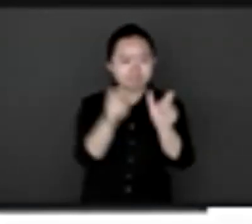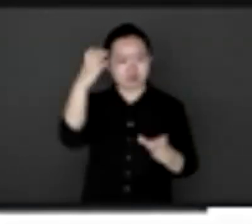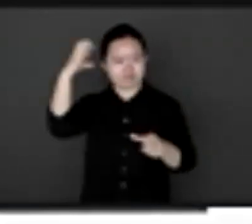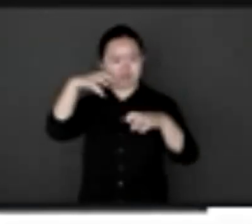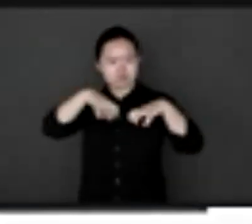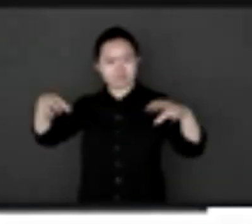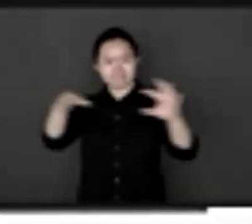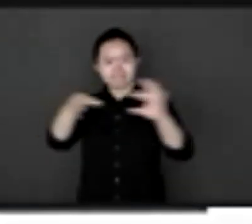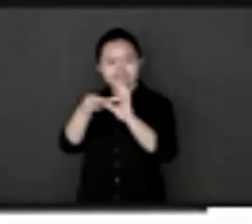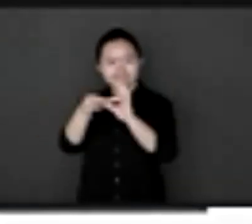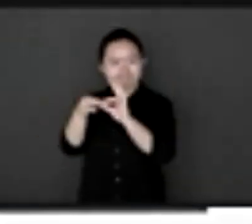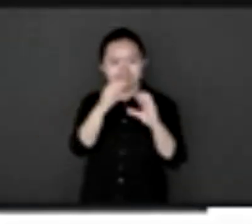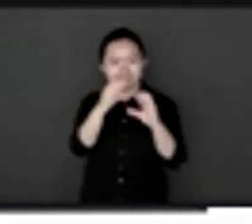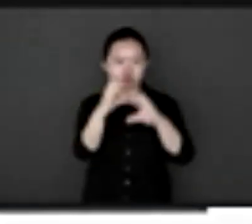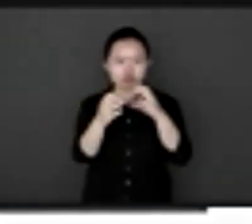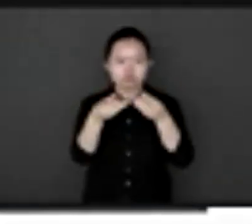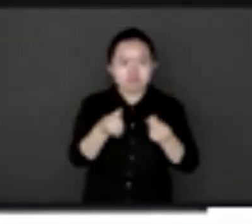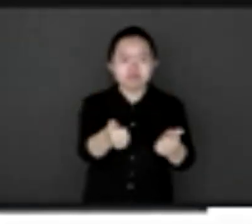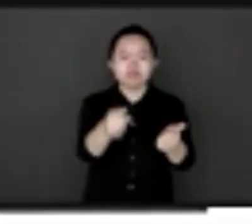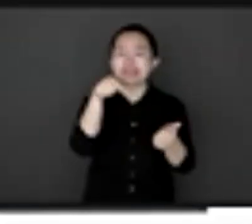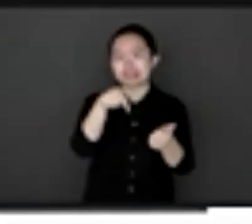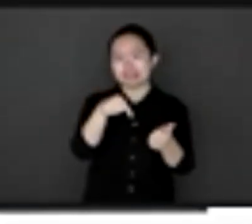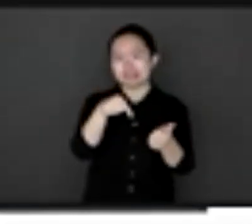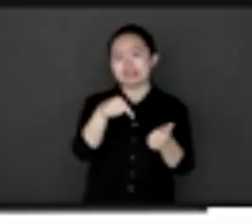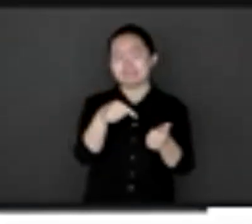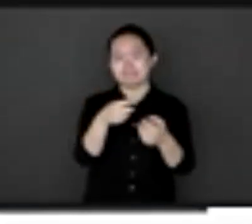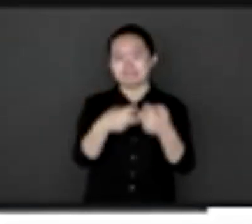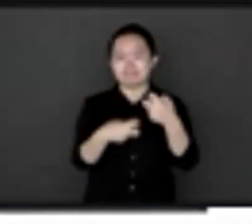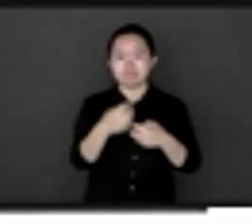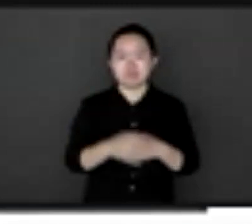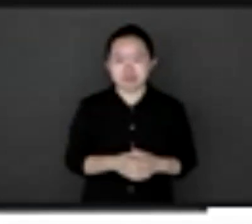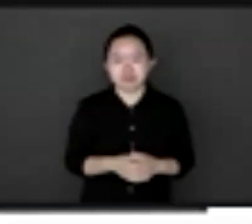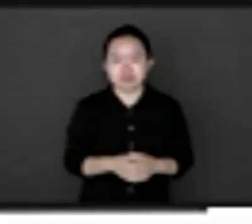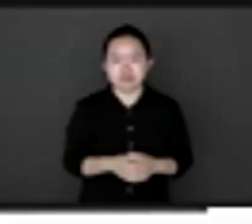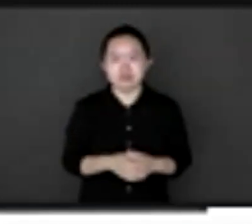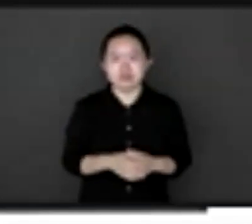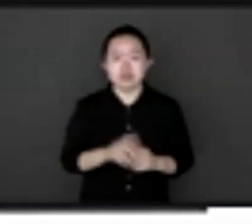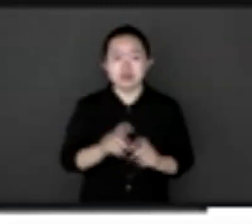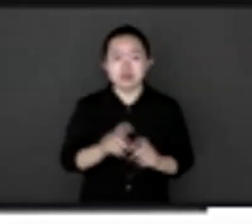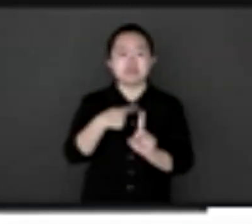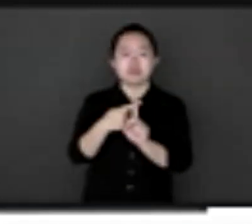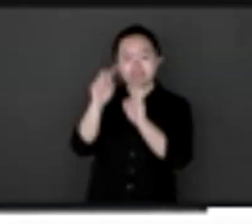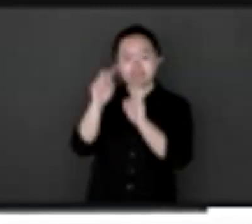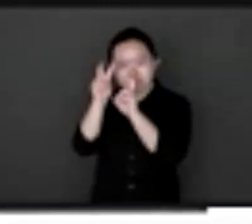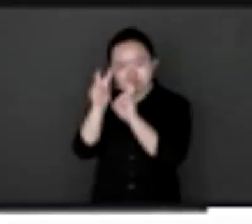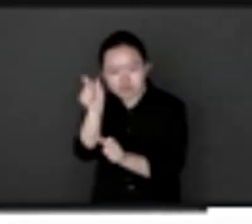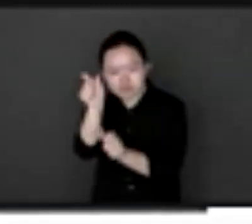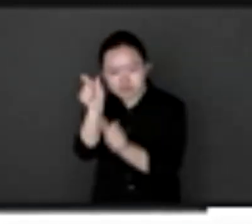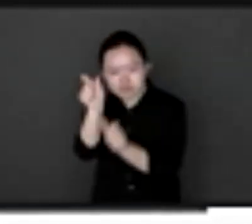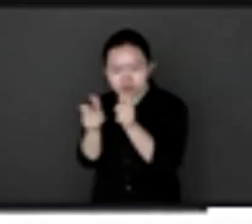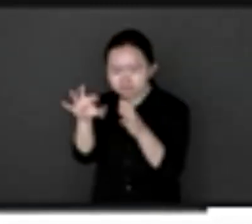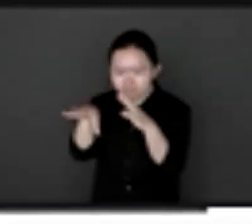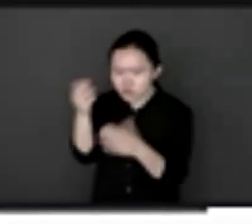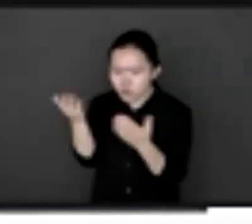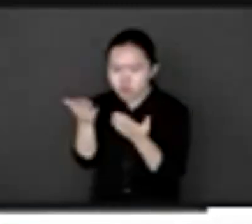of features of the websites is often what people complain about. That can also help them to make sure what they should focus their training and